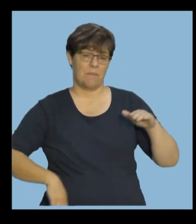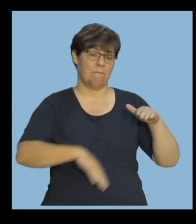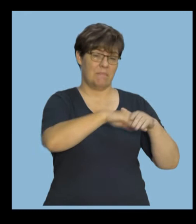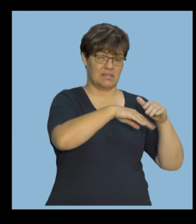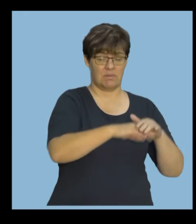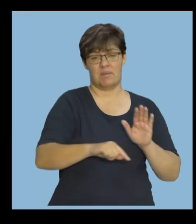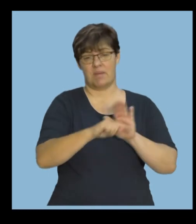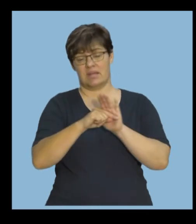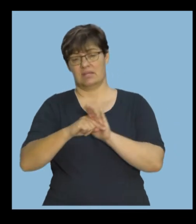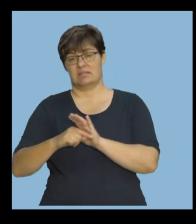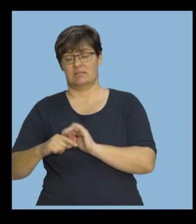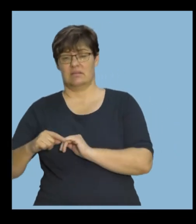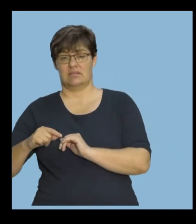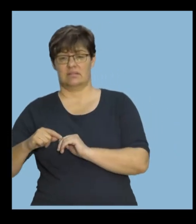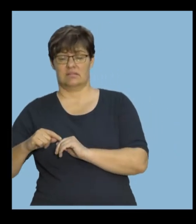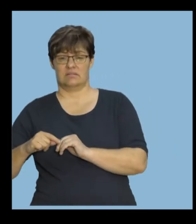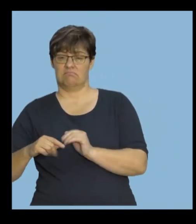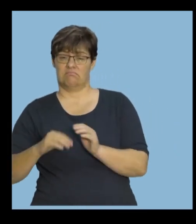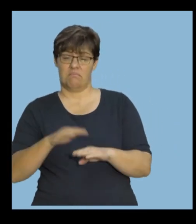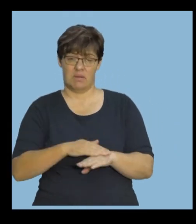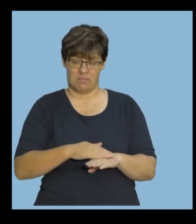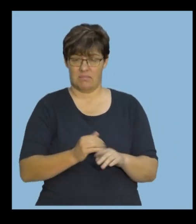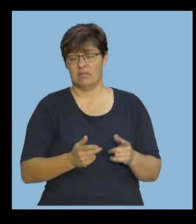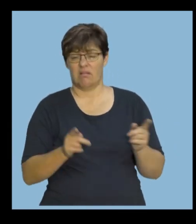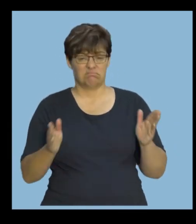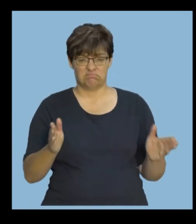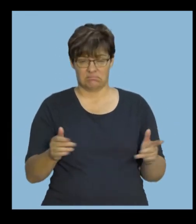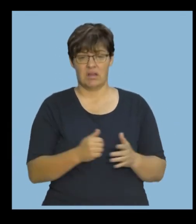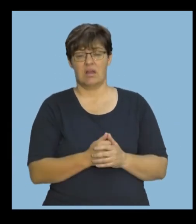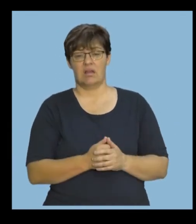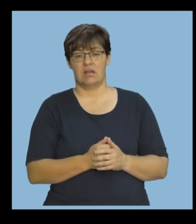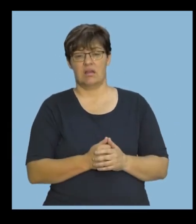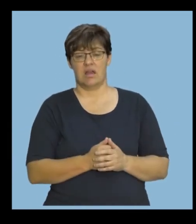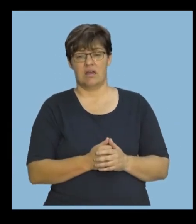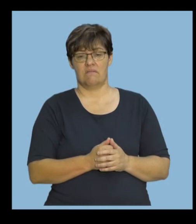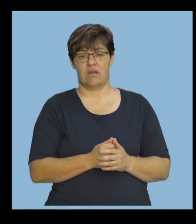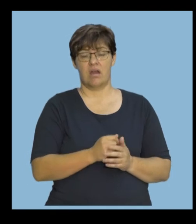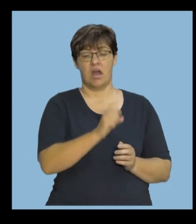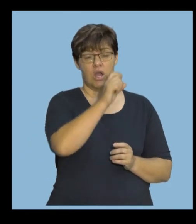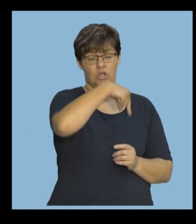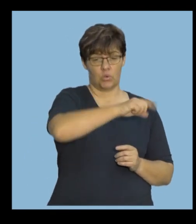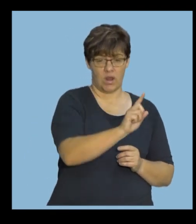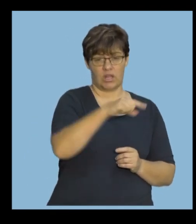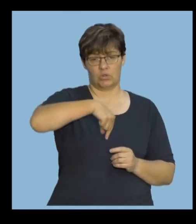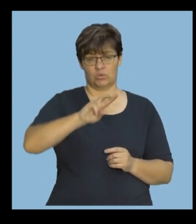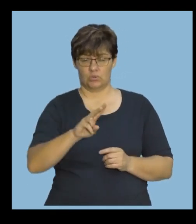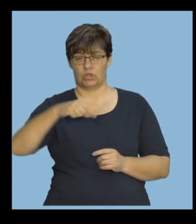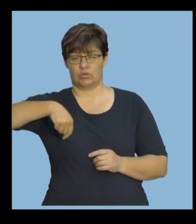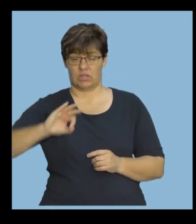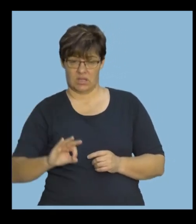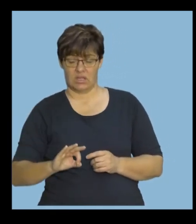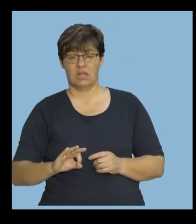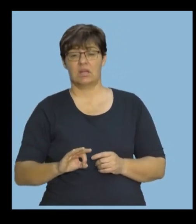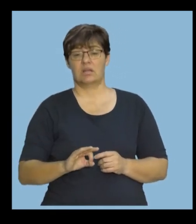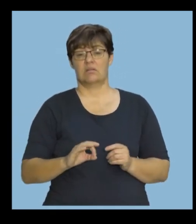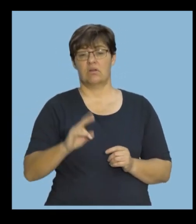which is maximum minus minimum. We'll look at interquartile range. Whisker plot,